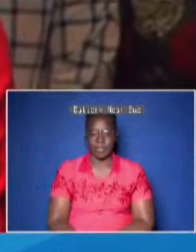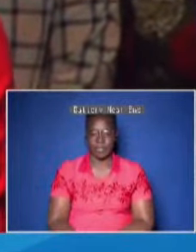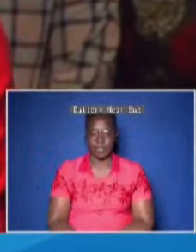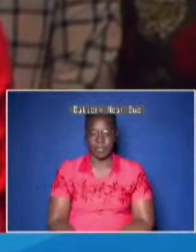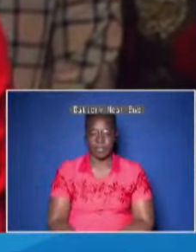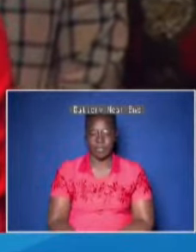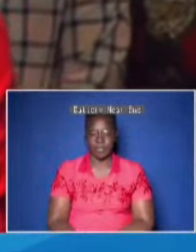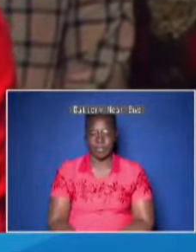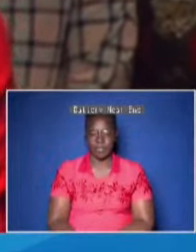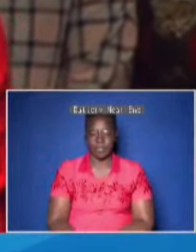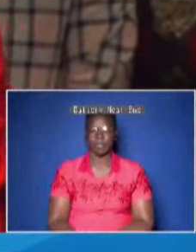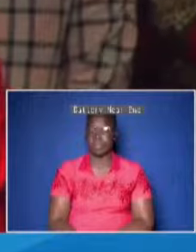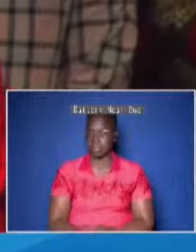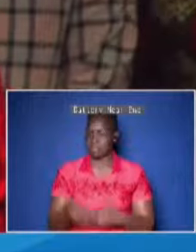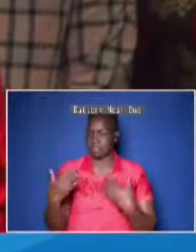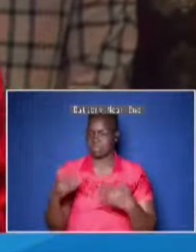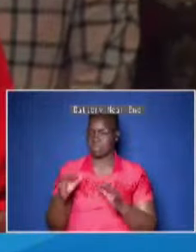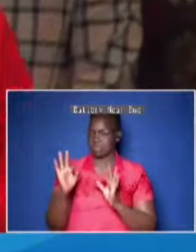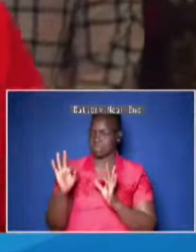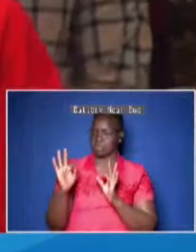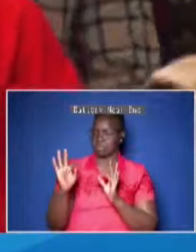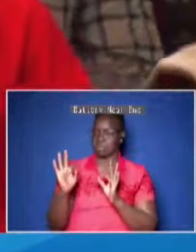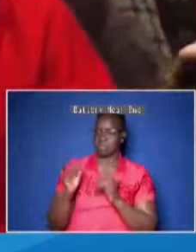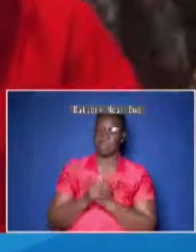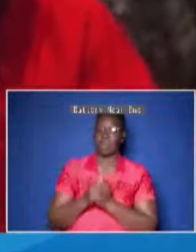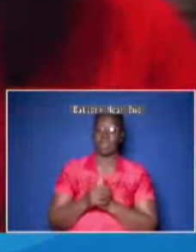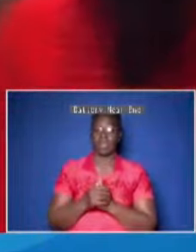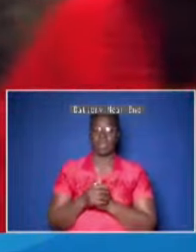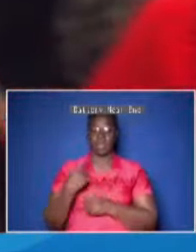precious can we lift our hands to